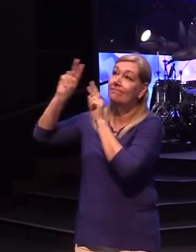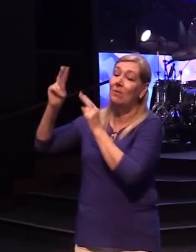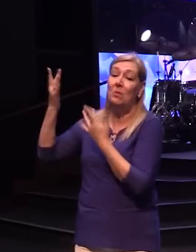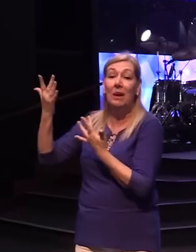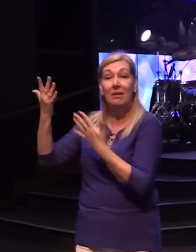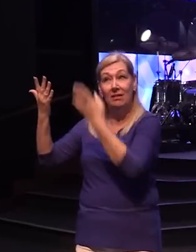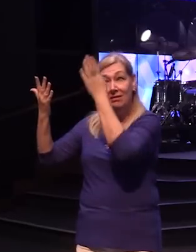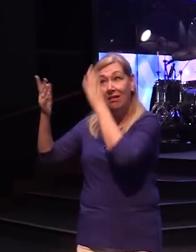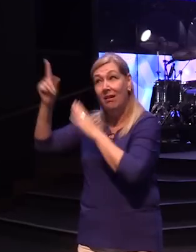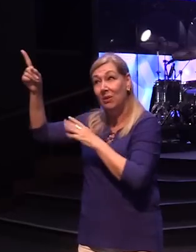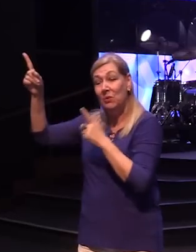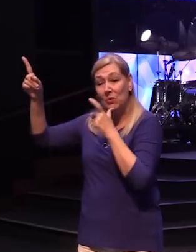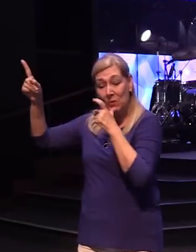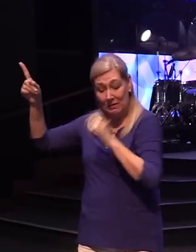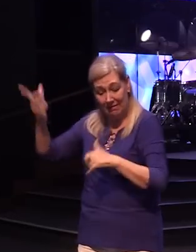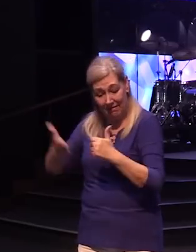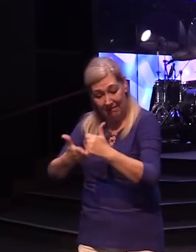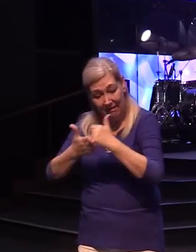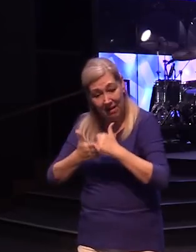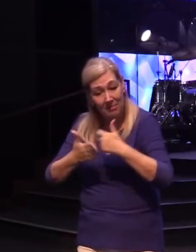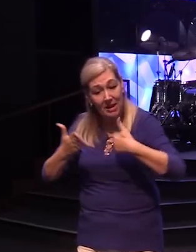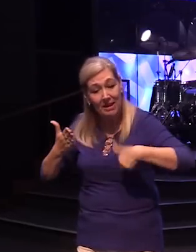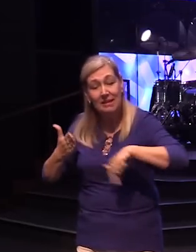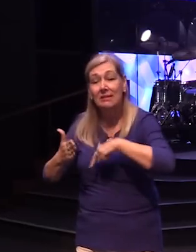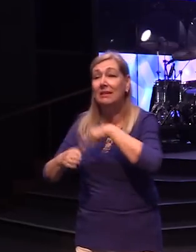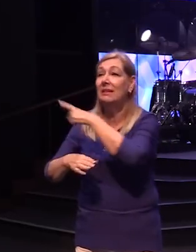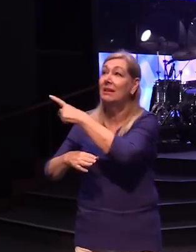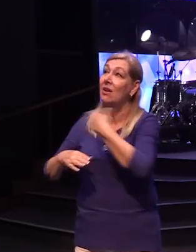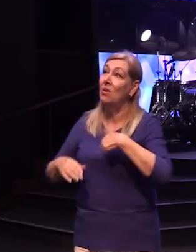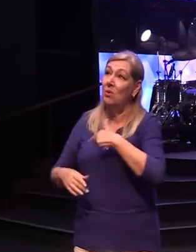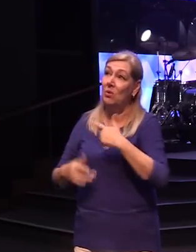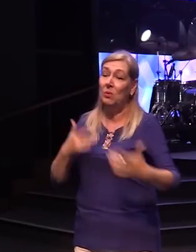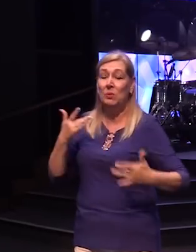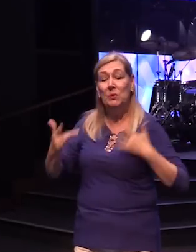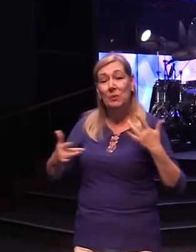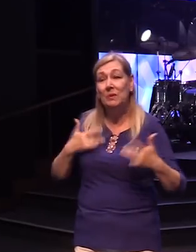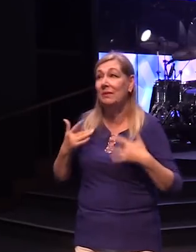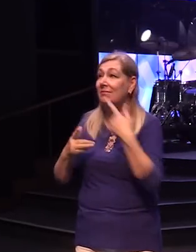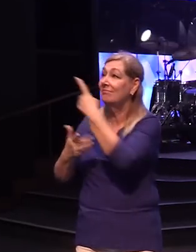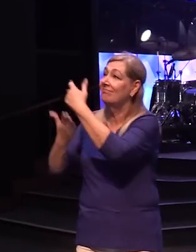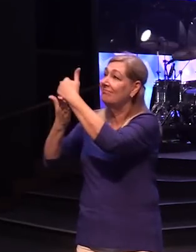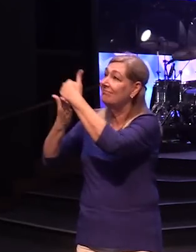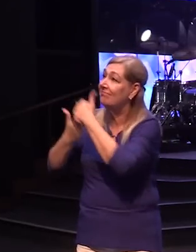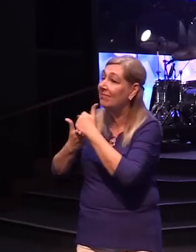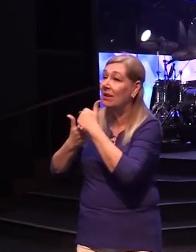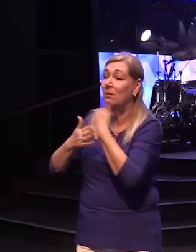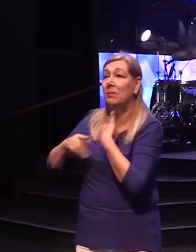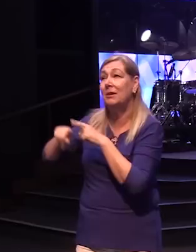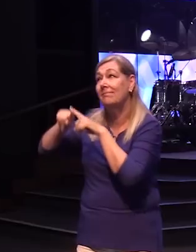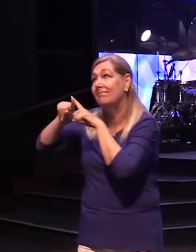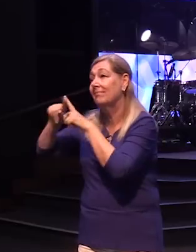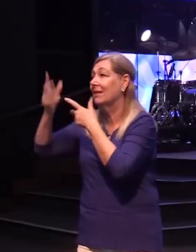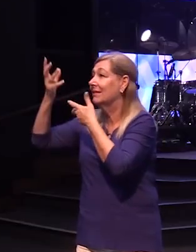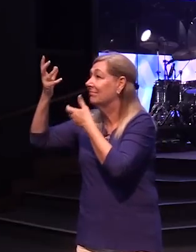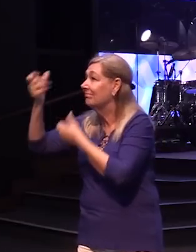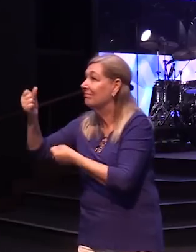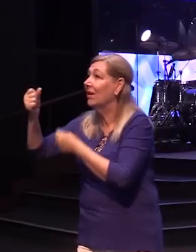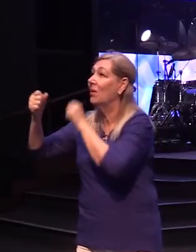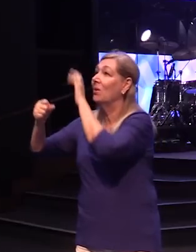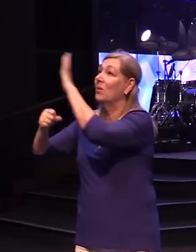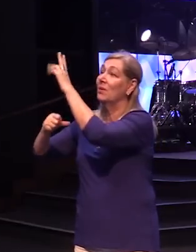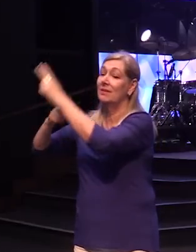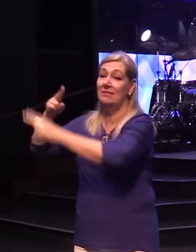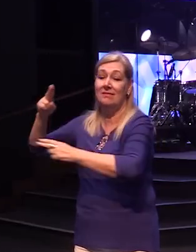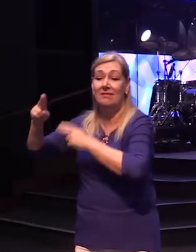help and our shield. For our heart shall rejoice in him because we have trusted in his holy name.